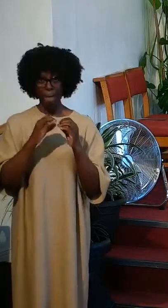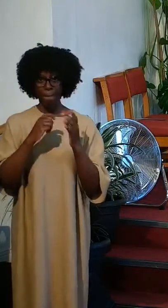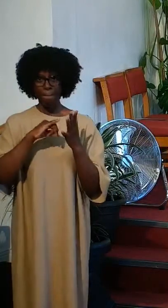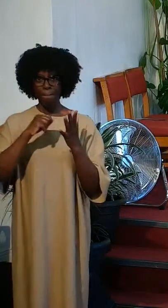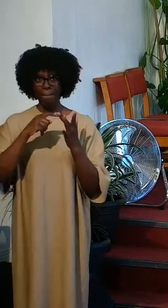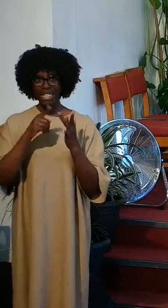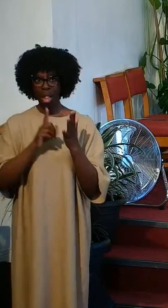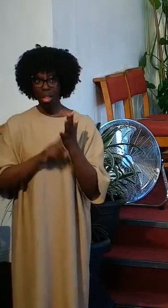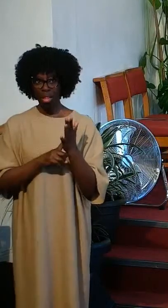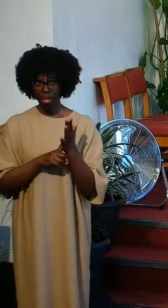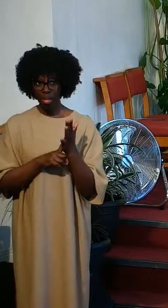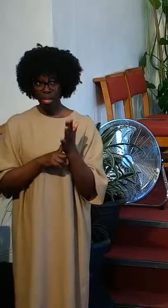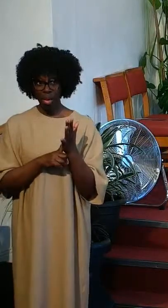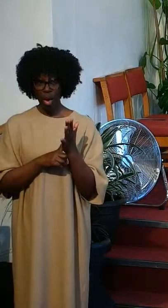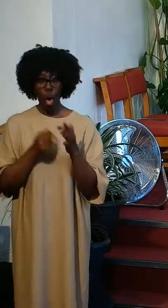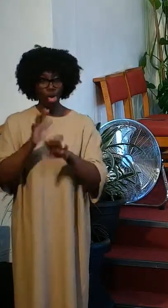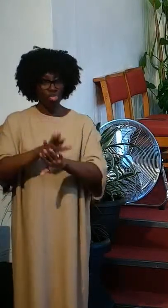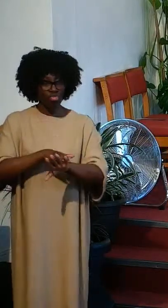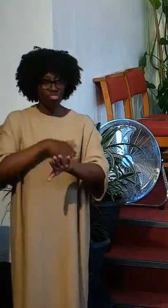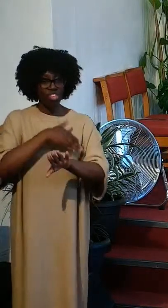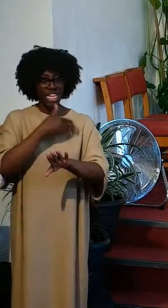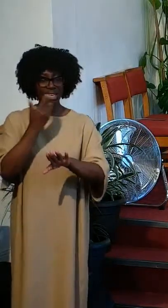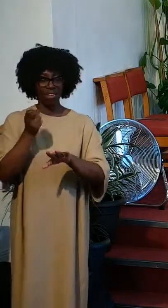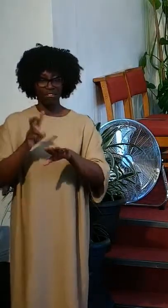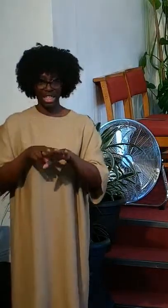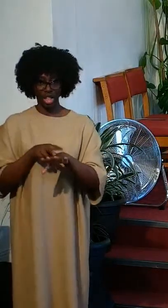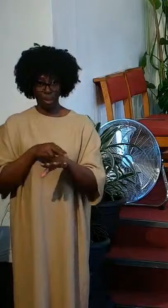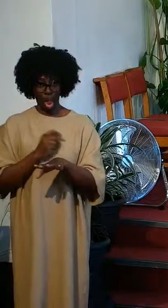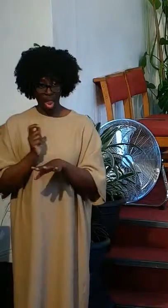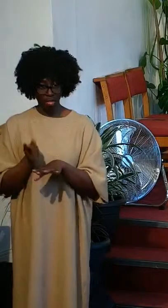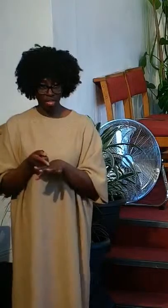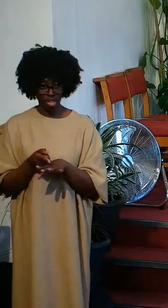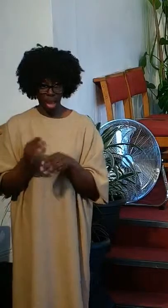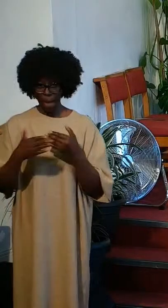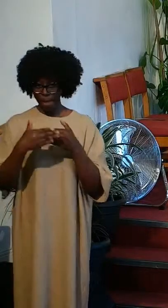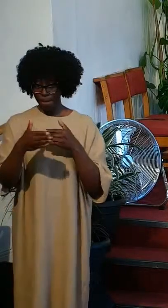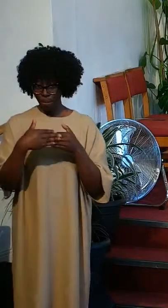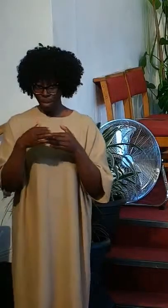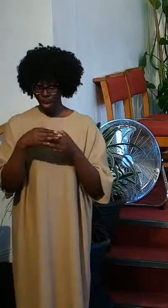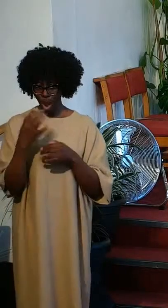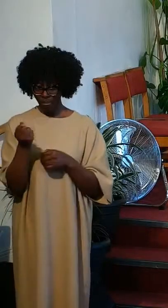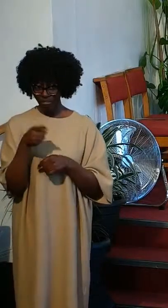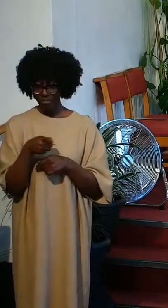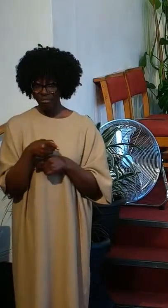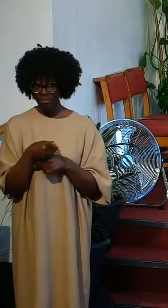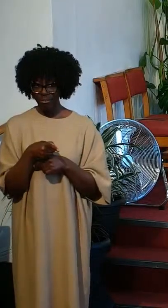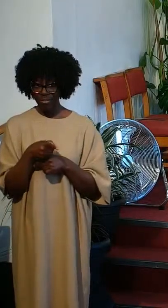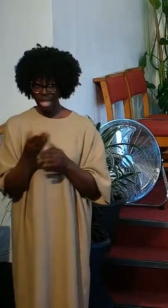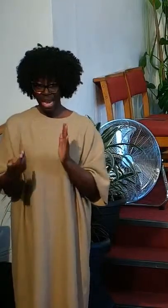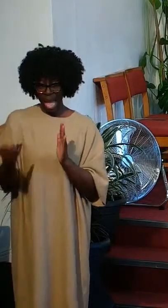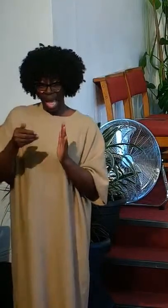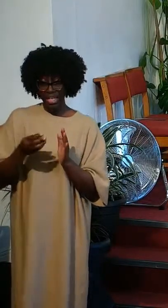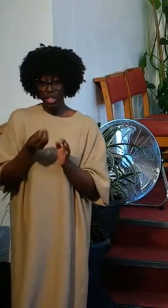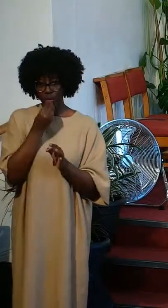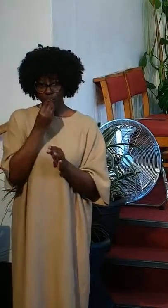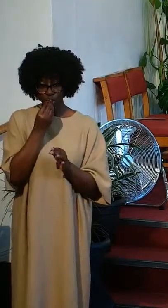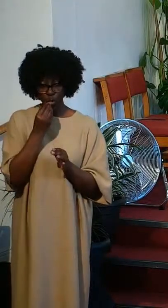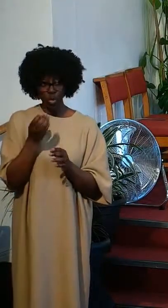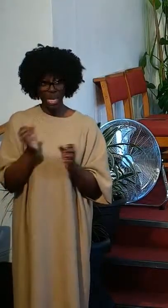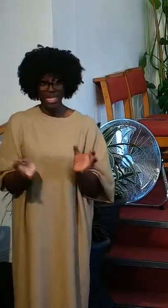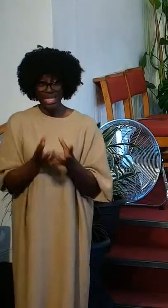be one of your kind of green leafy vegetables. So the more of that you have, and add in your food, your